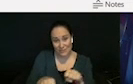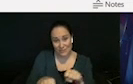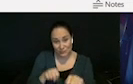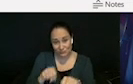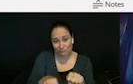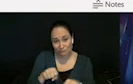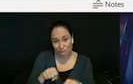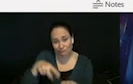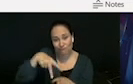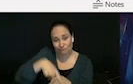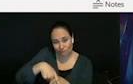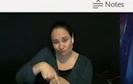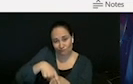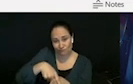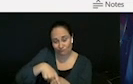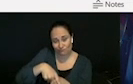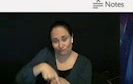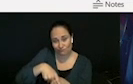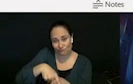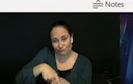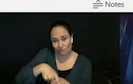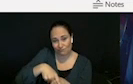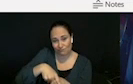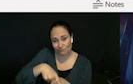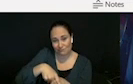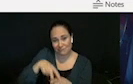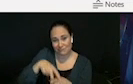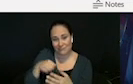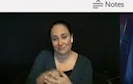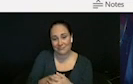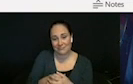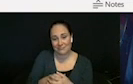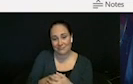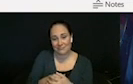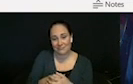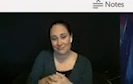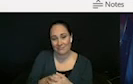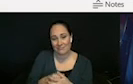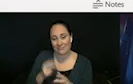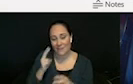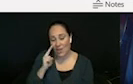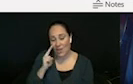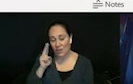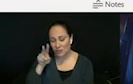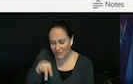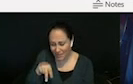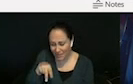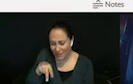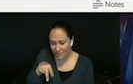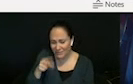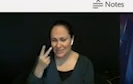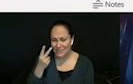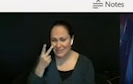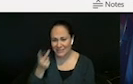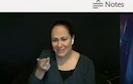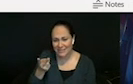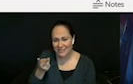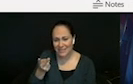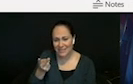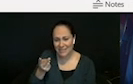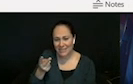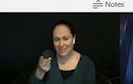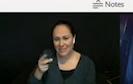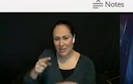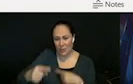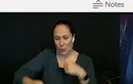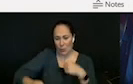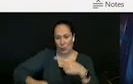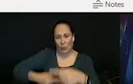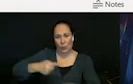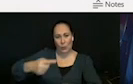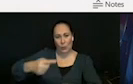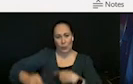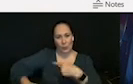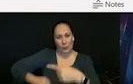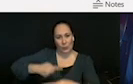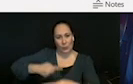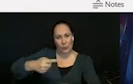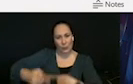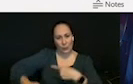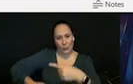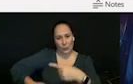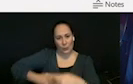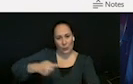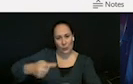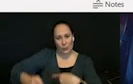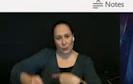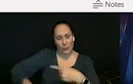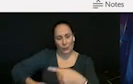If you're riding a bicycle and you look down on your wheel, you see that the wheel is rotating. If, on the